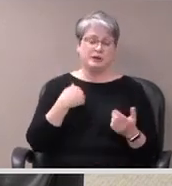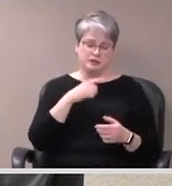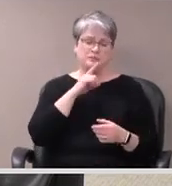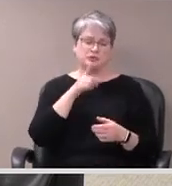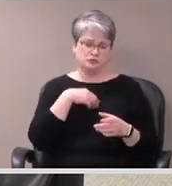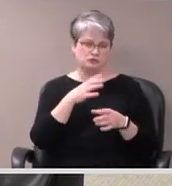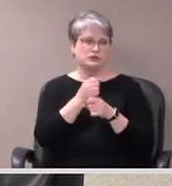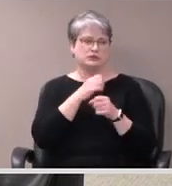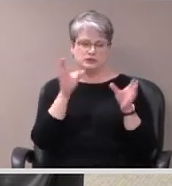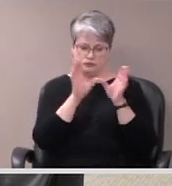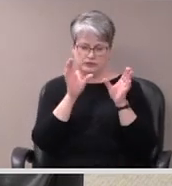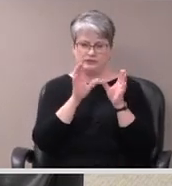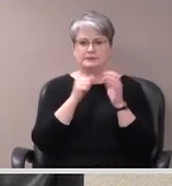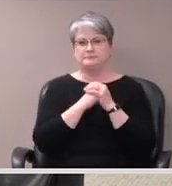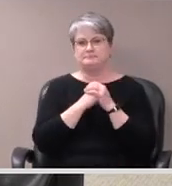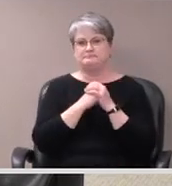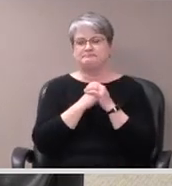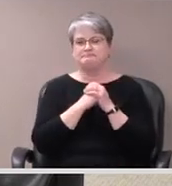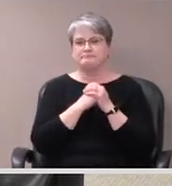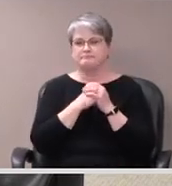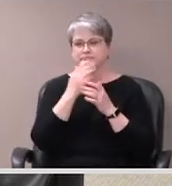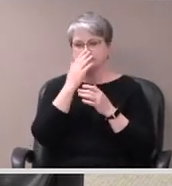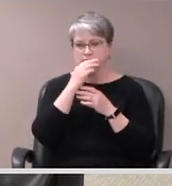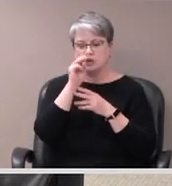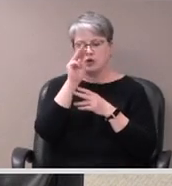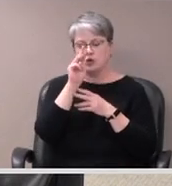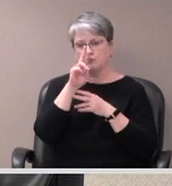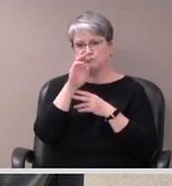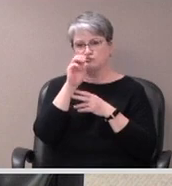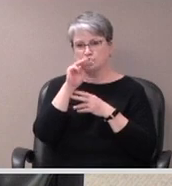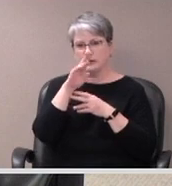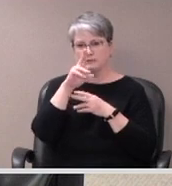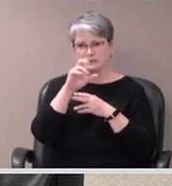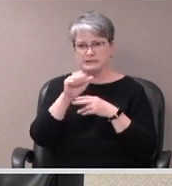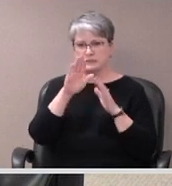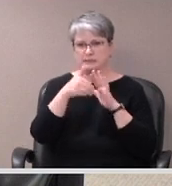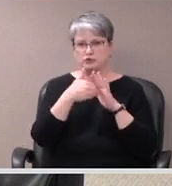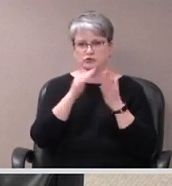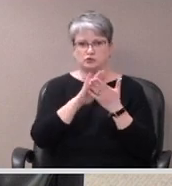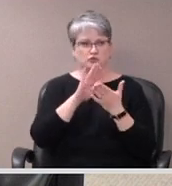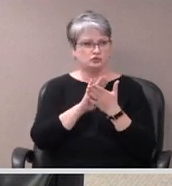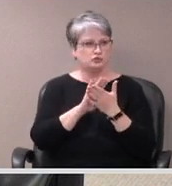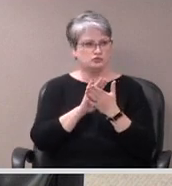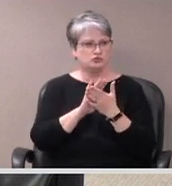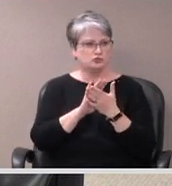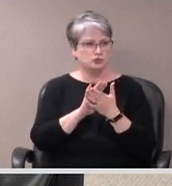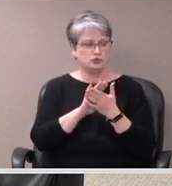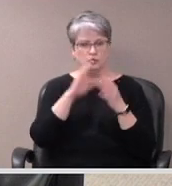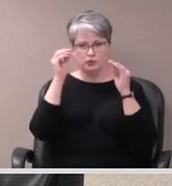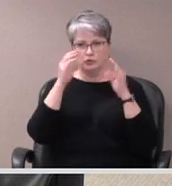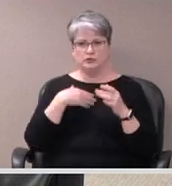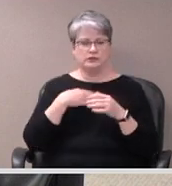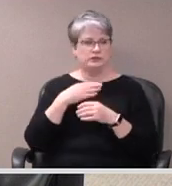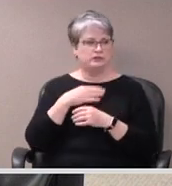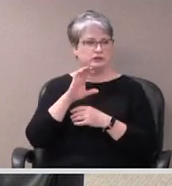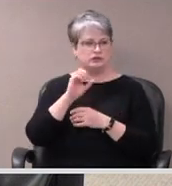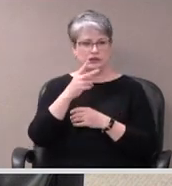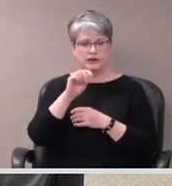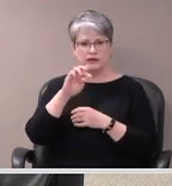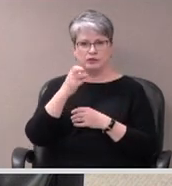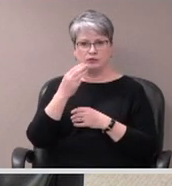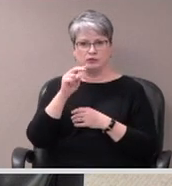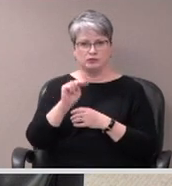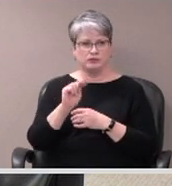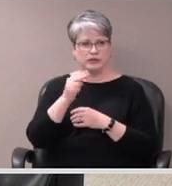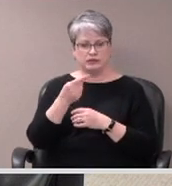receives her certificate. Ramsey Middle School teacher Catherine Hubbard. Joining in her recognition is Assistant Superintendent of Middle